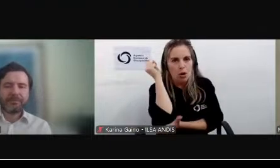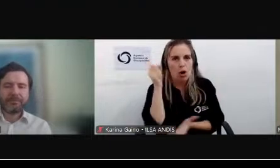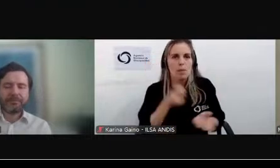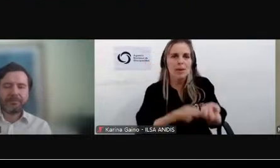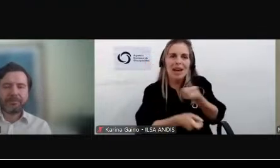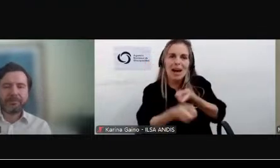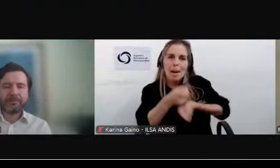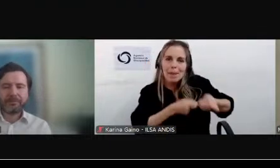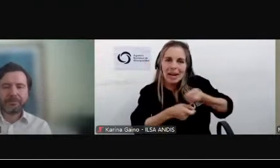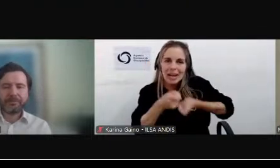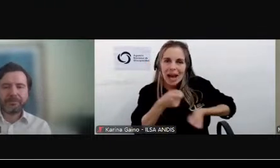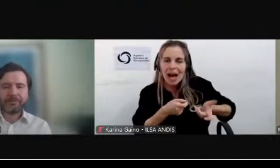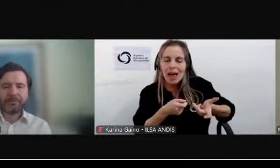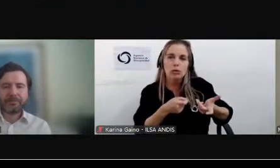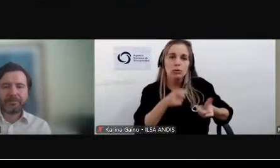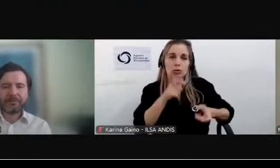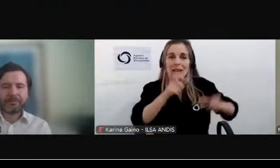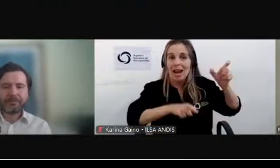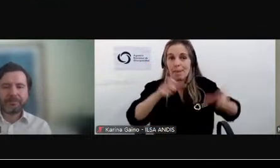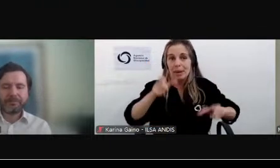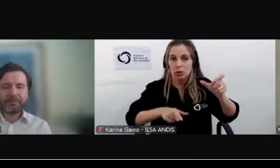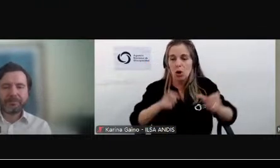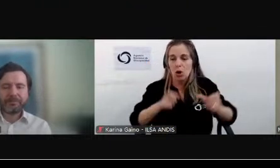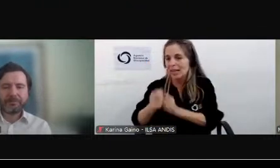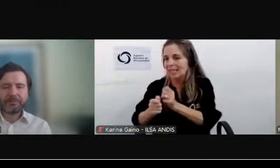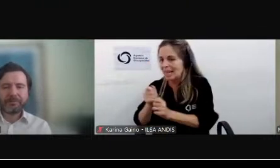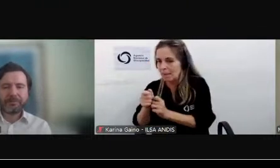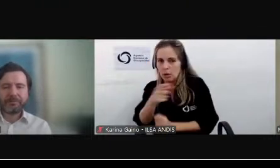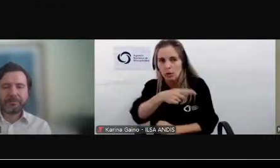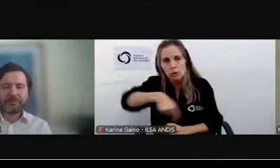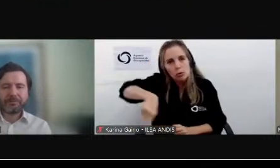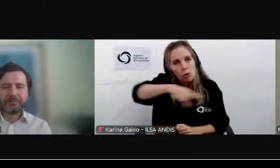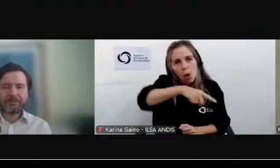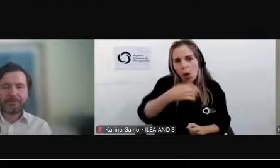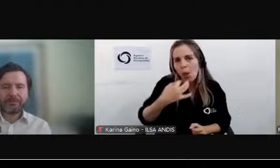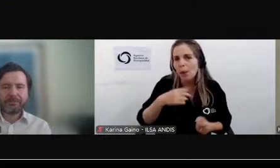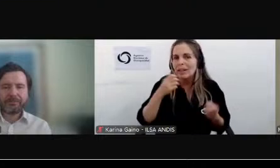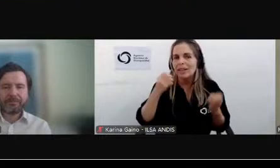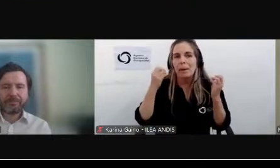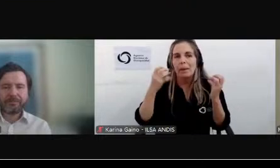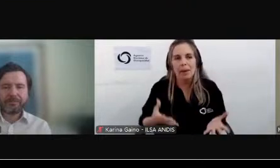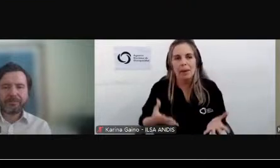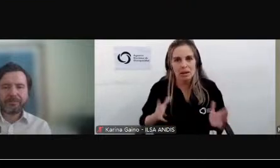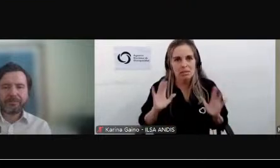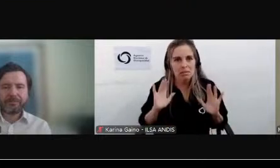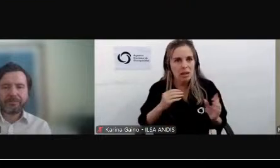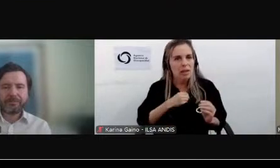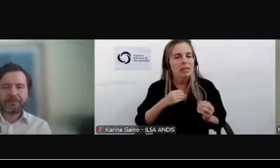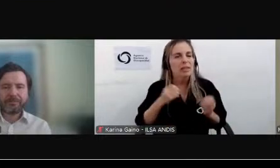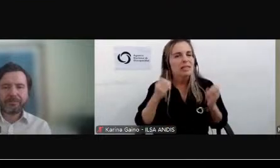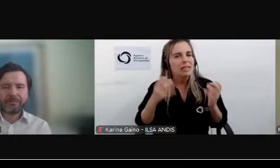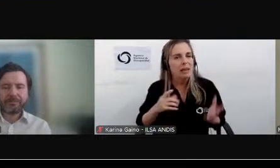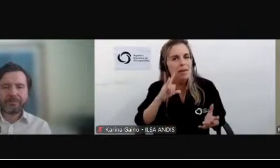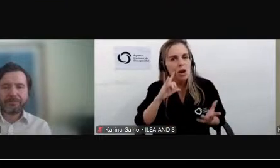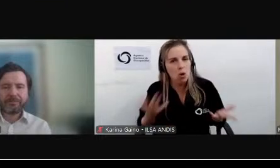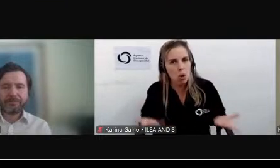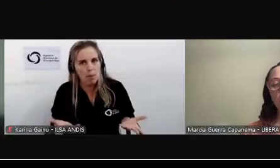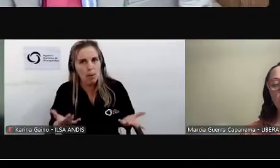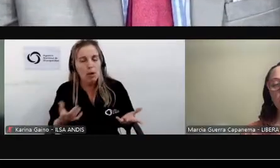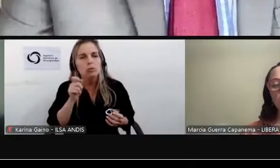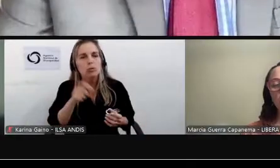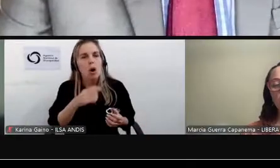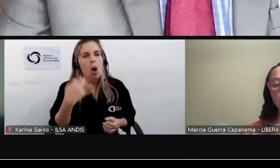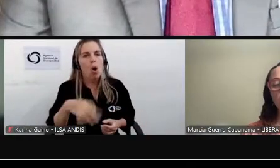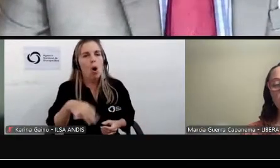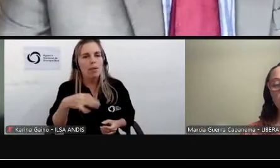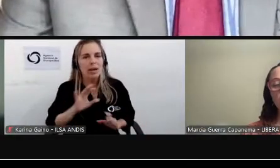it, but rather the business activities in the market and the main engines that our companies should be vehicles of well-being, and their